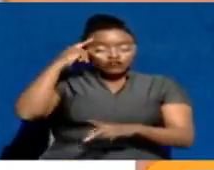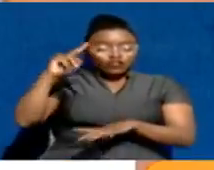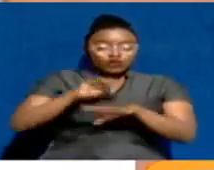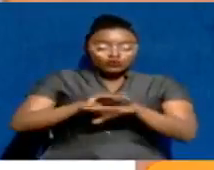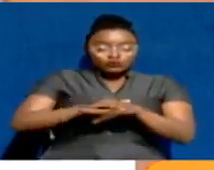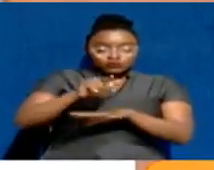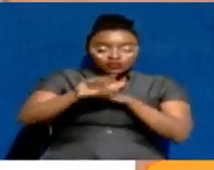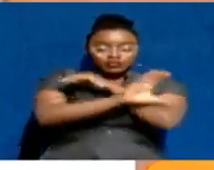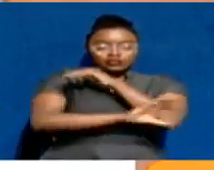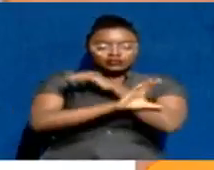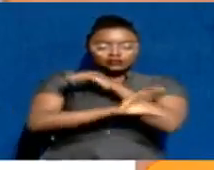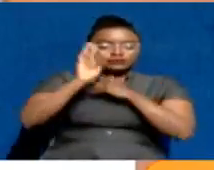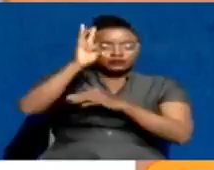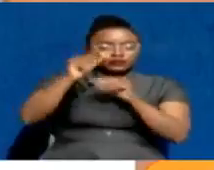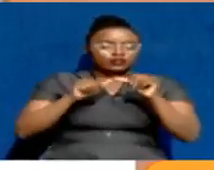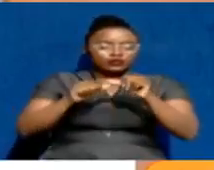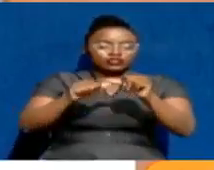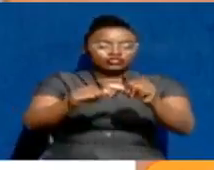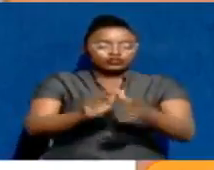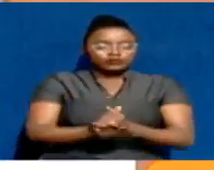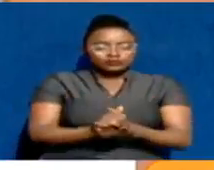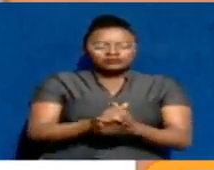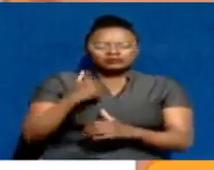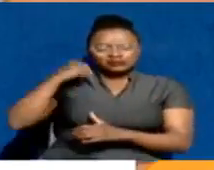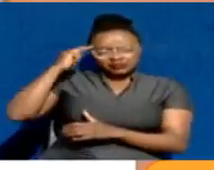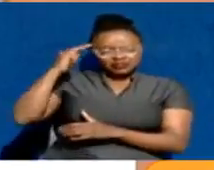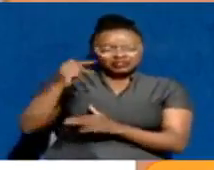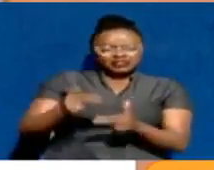good of this country will continue. I think